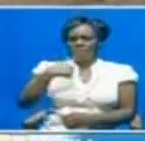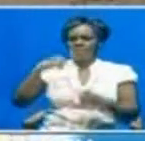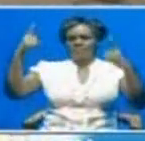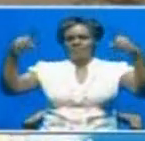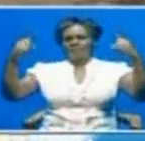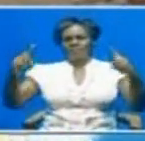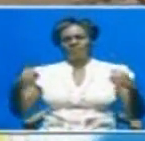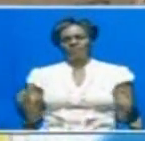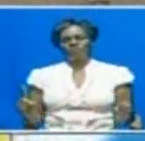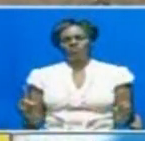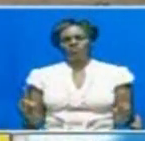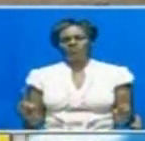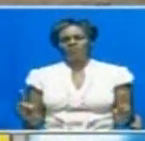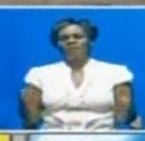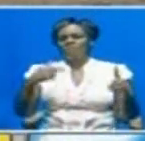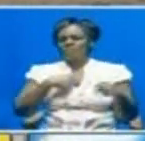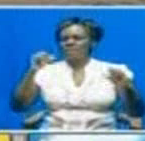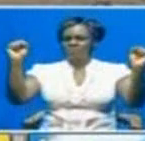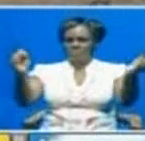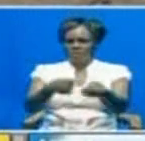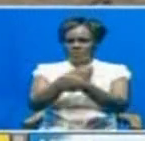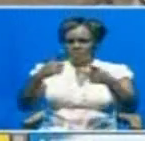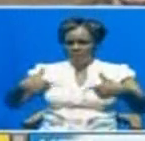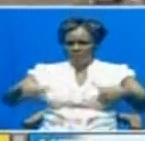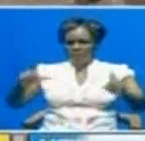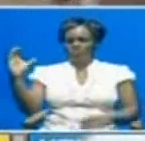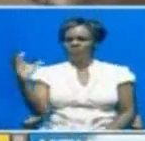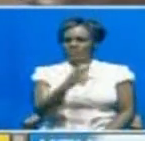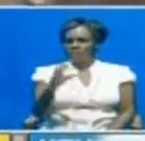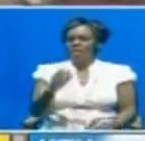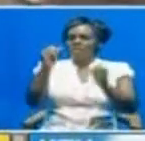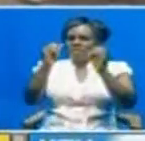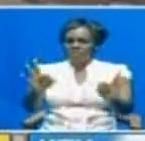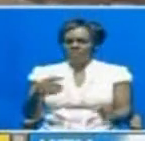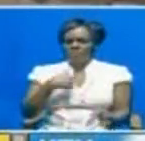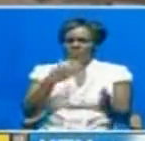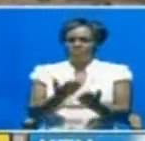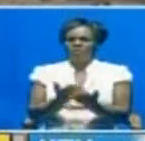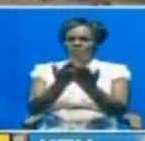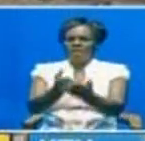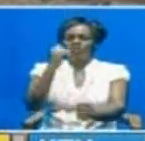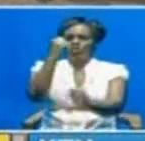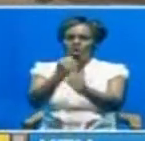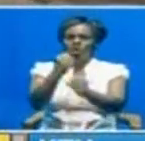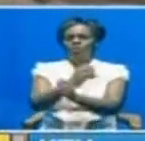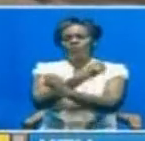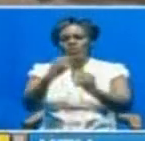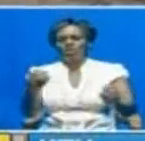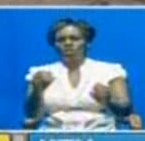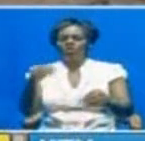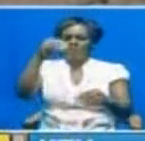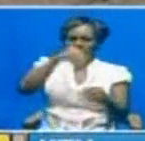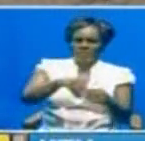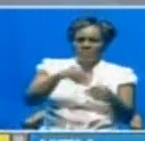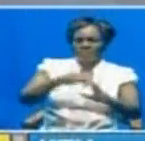successful. I would not have been allowed to become a citizen of this country if I had not provided employment, if I had not